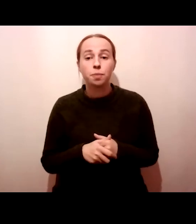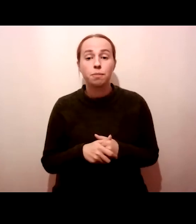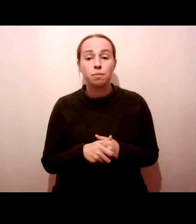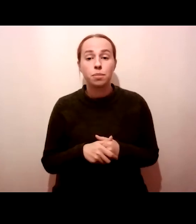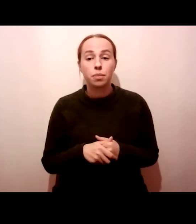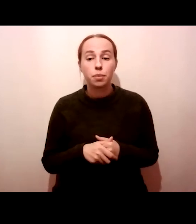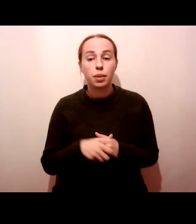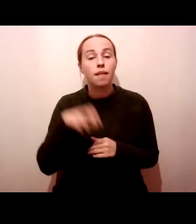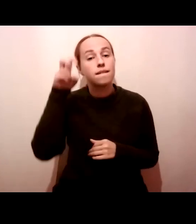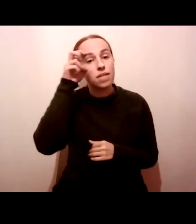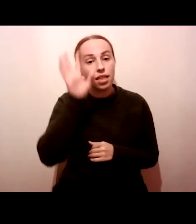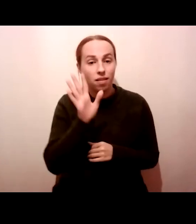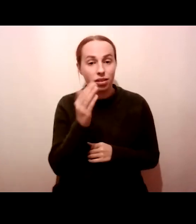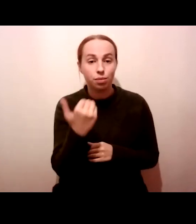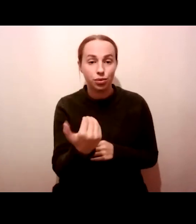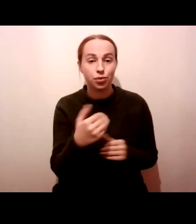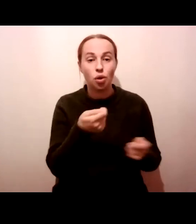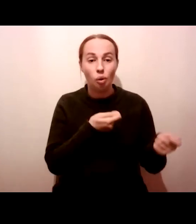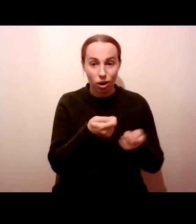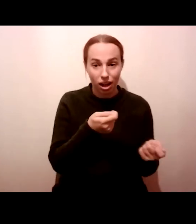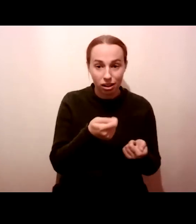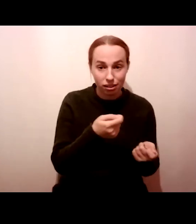Because the NGOs cannot